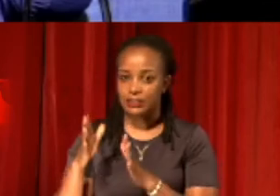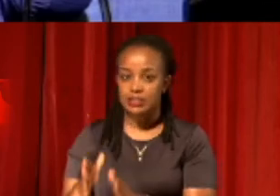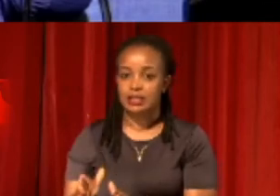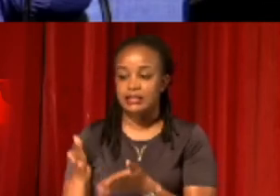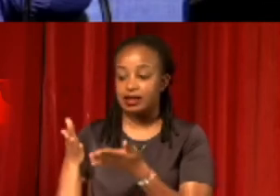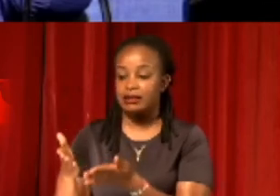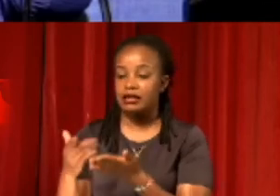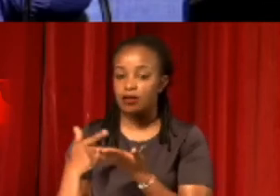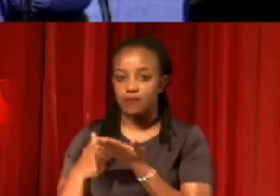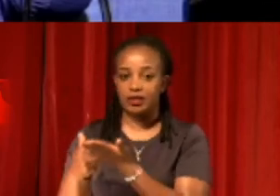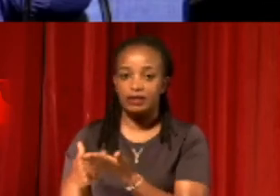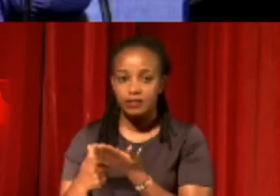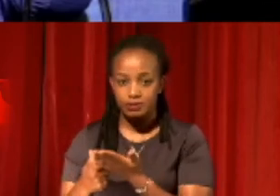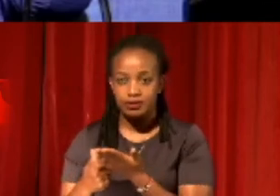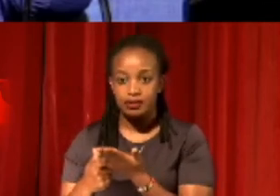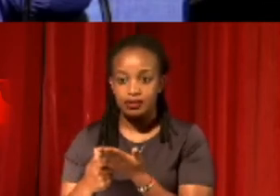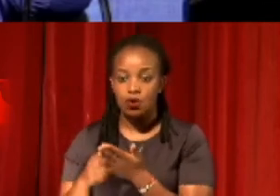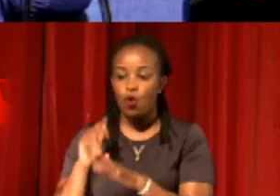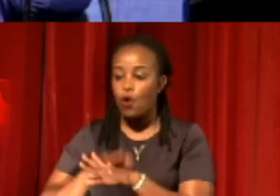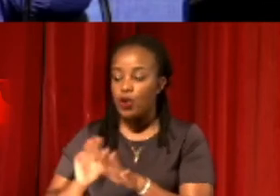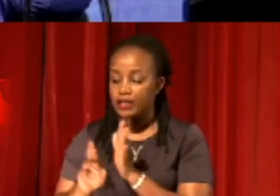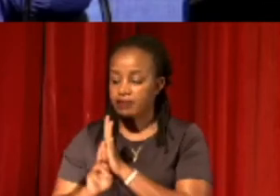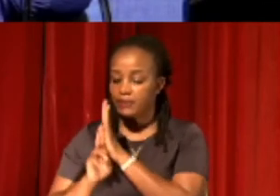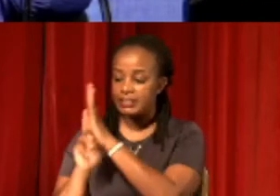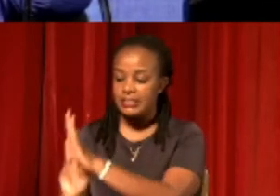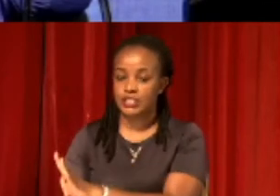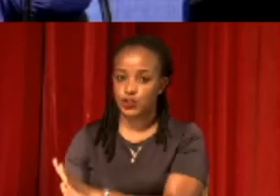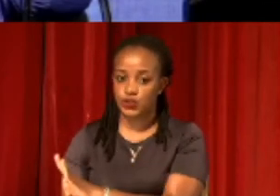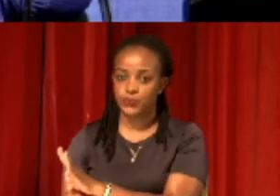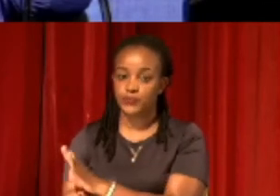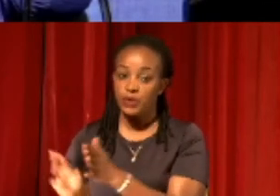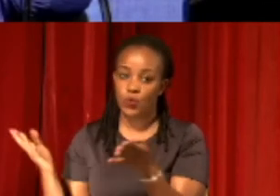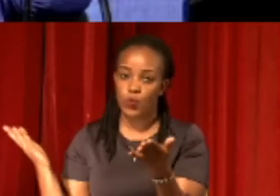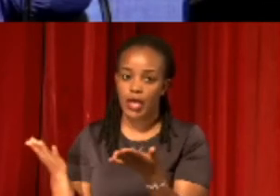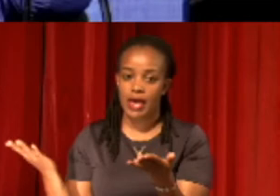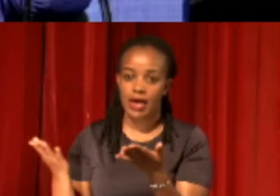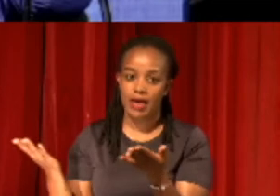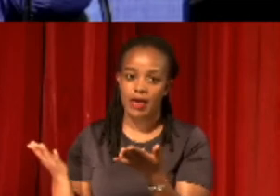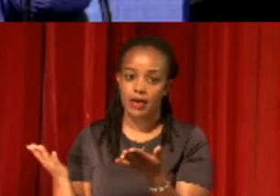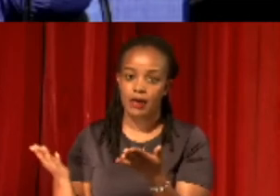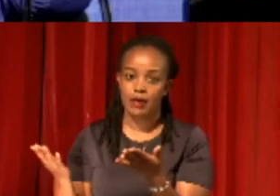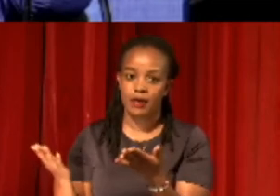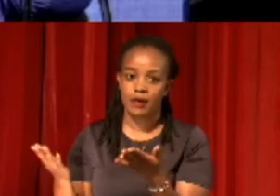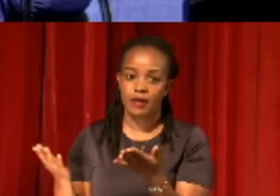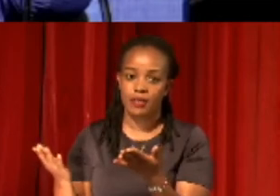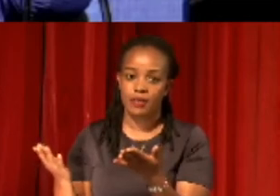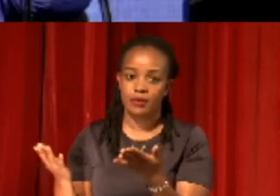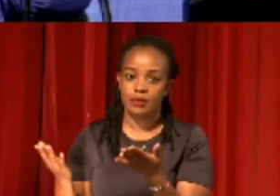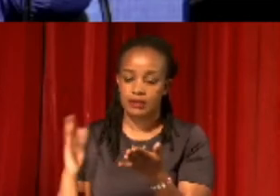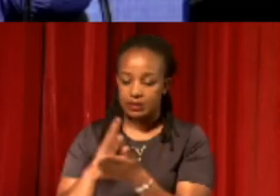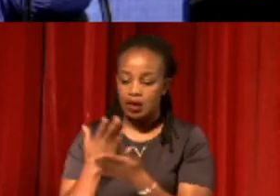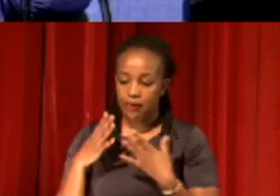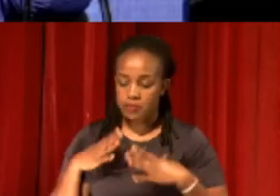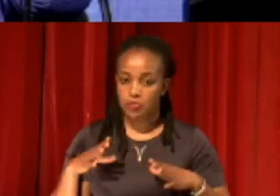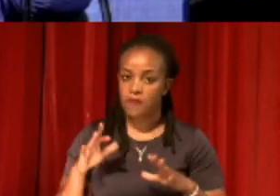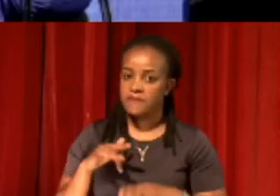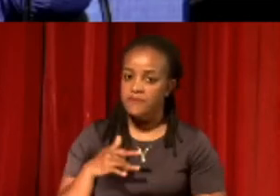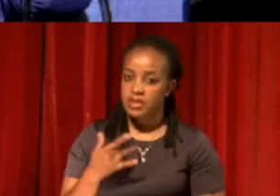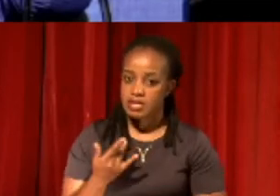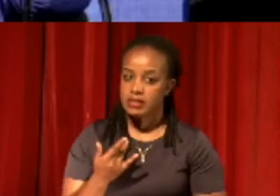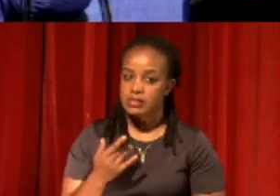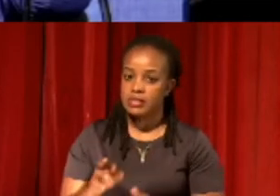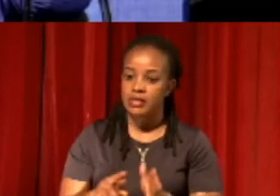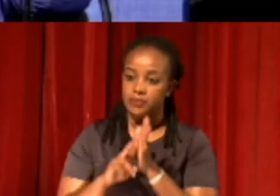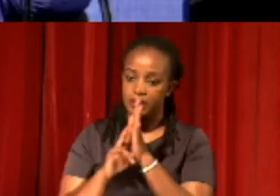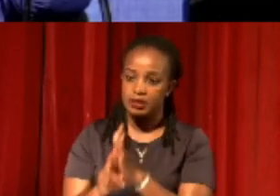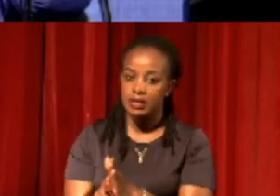into it. Mm-hmm. There's a conversation on representation, mm-hmm. Where the you know the CMOs feel that they represent. More